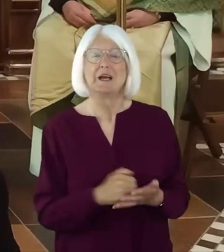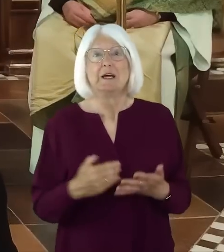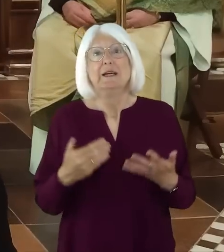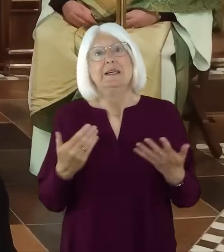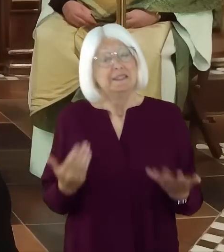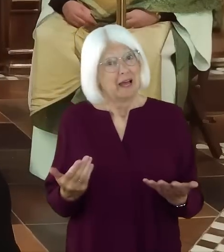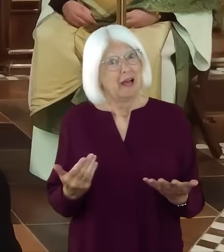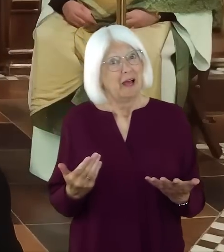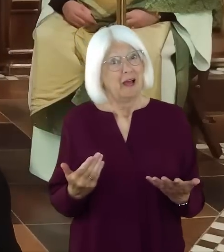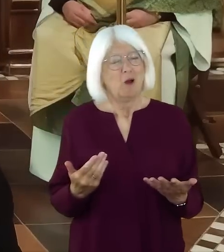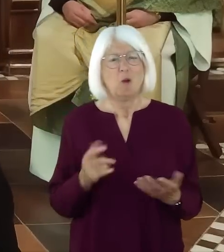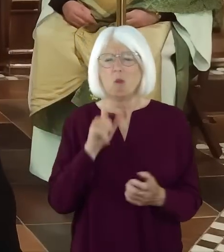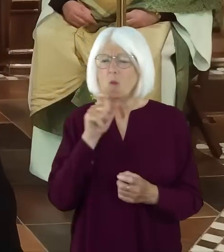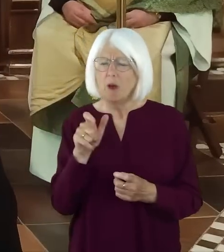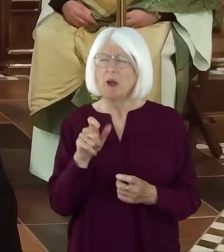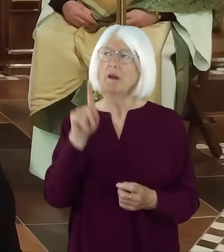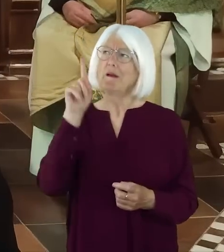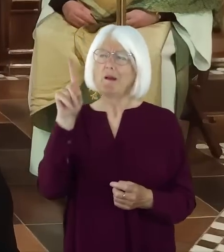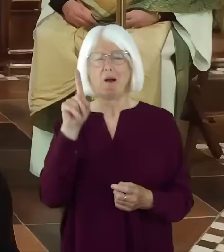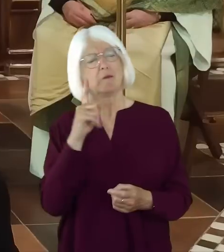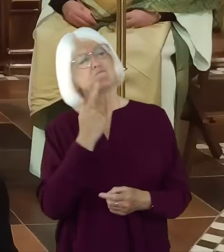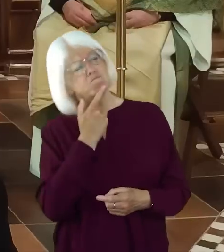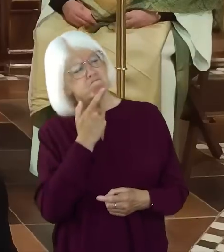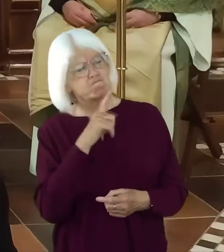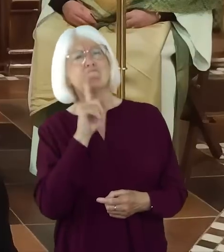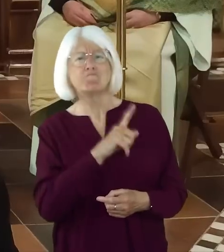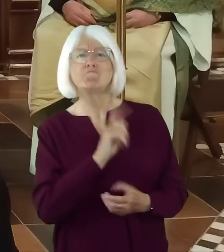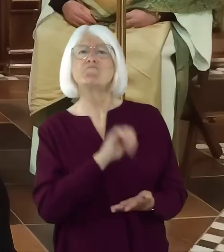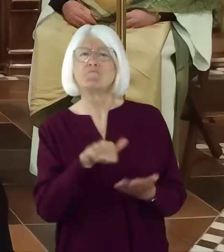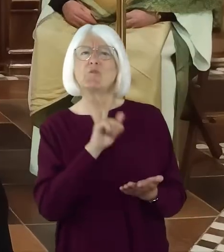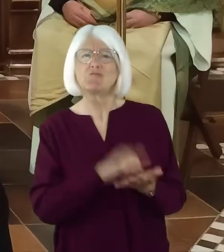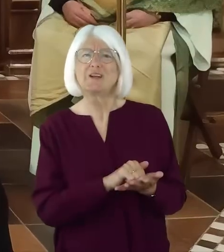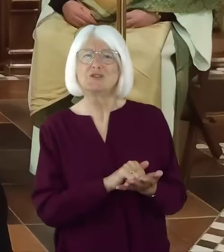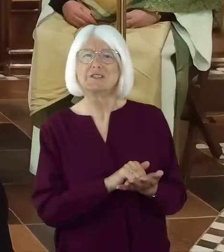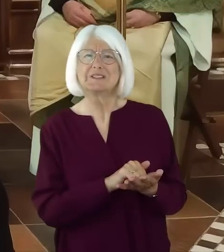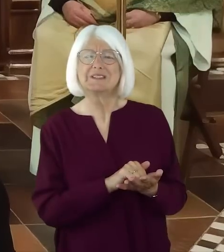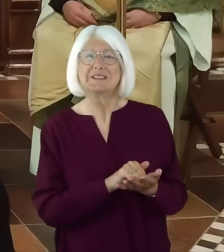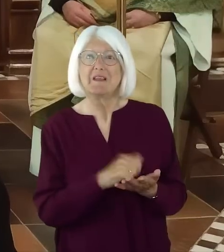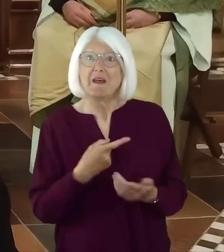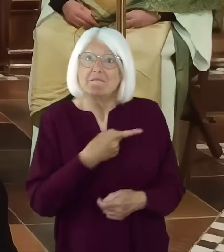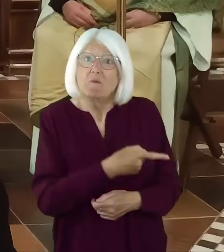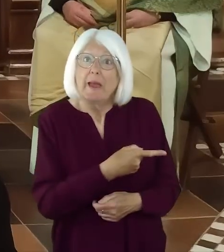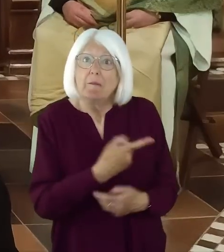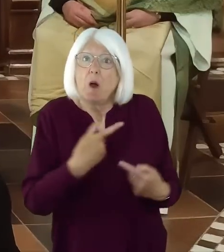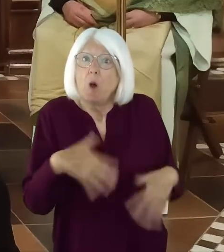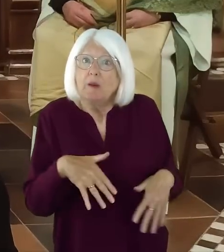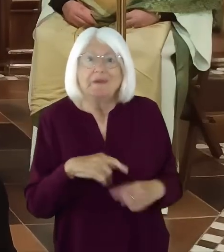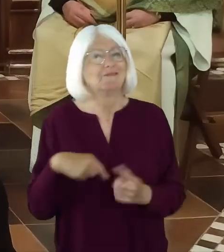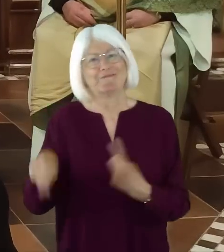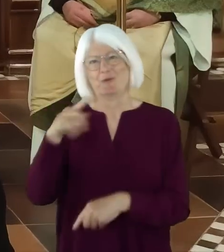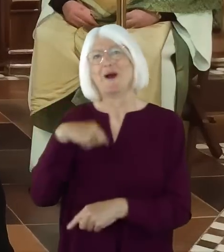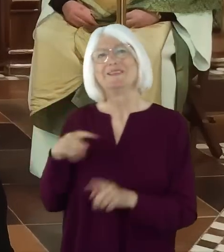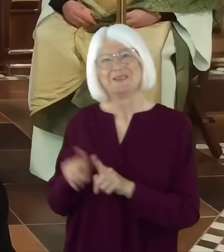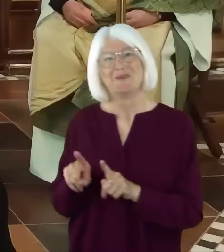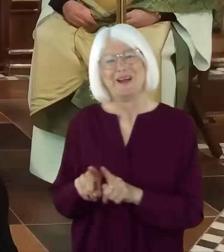the words, "it was reckoned to him," were written not for his sake alone, but for ours